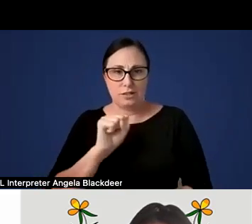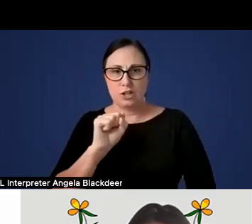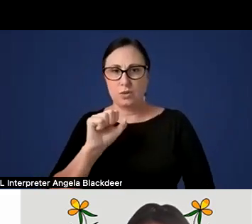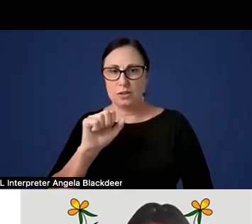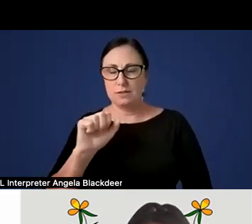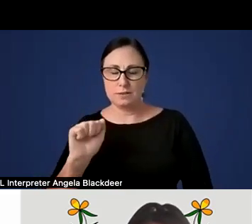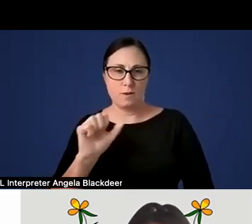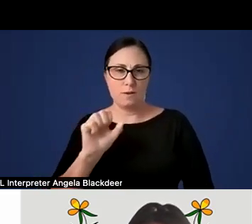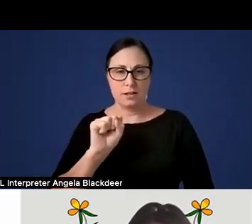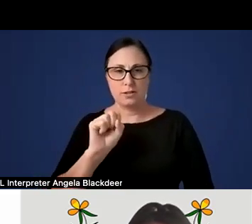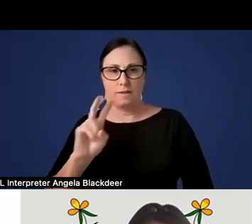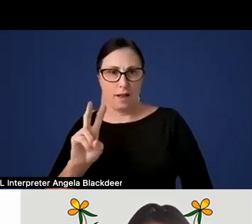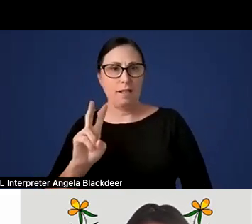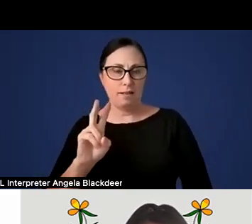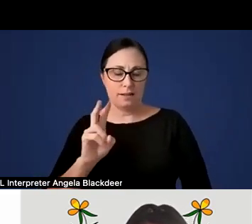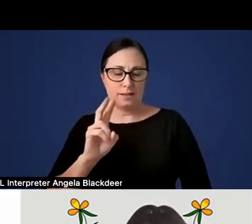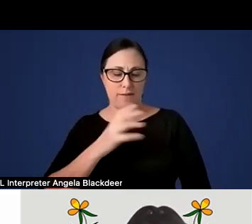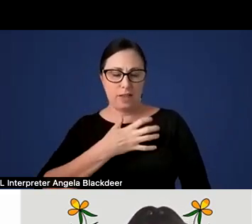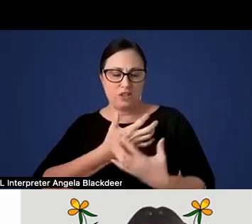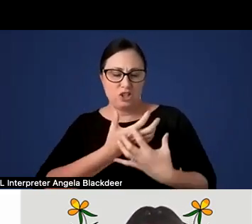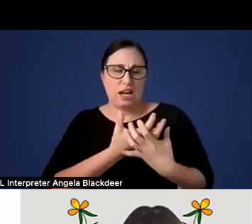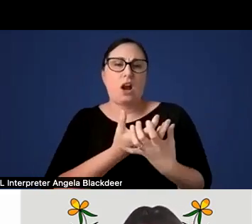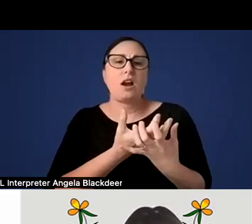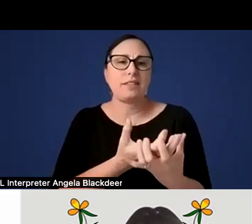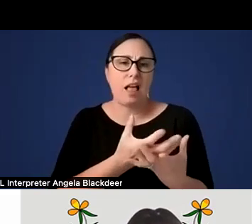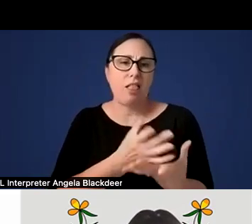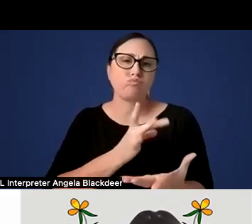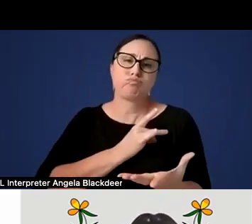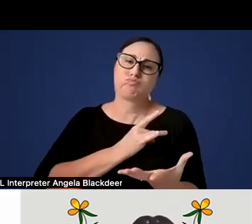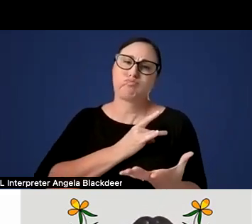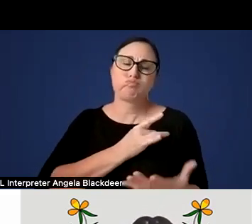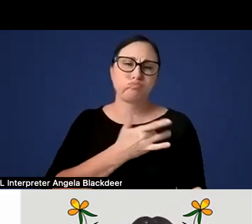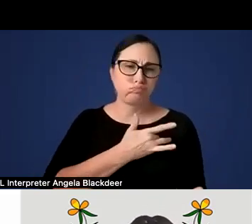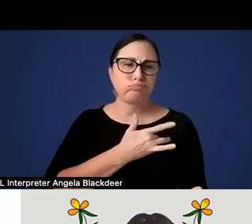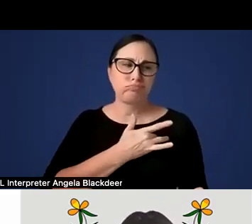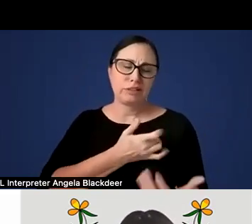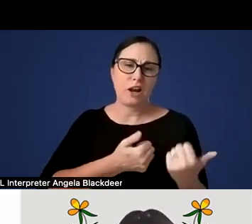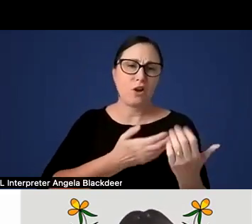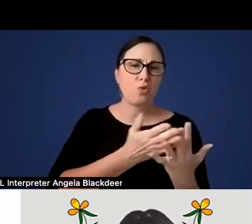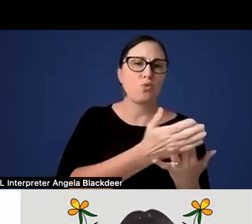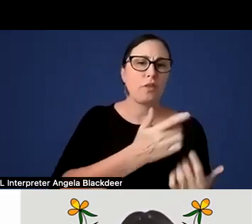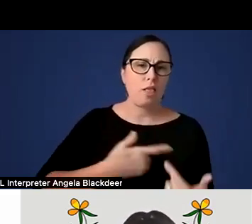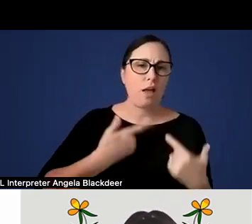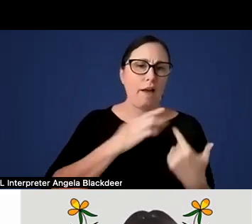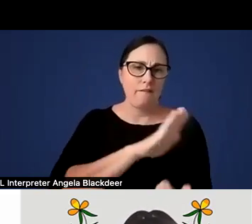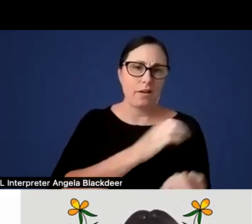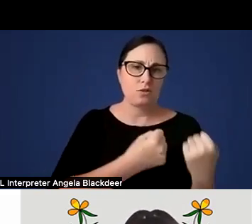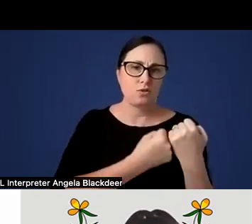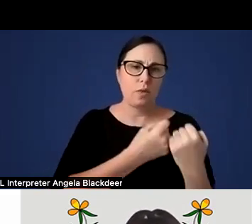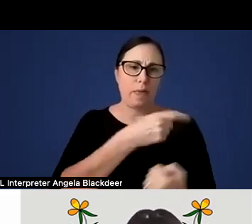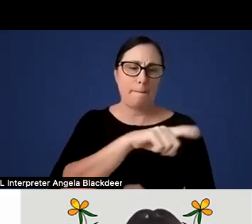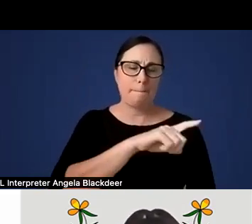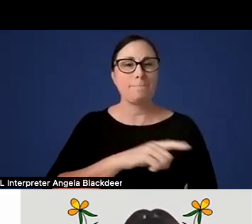Thank you, Morgan. And Afton, would you like to introduce yourself? Yeah, Hamid Akapi. My